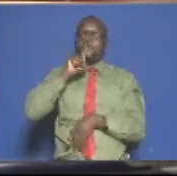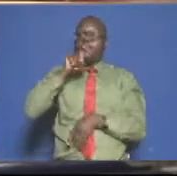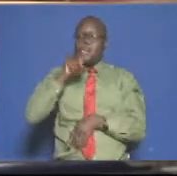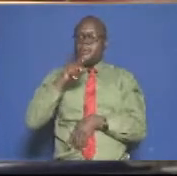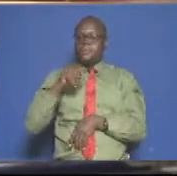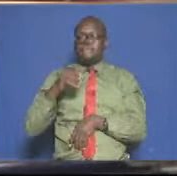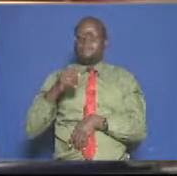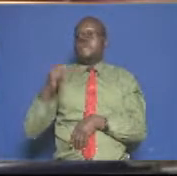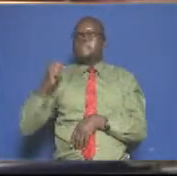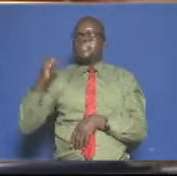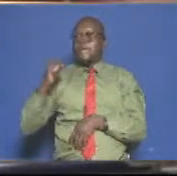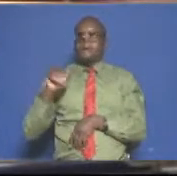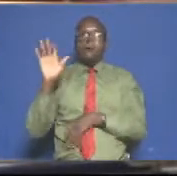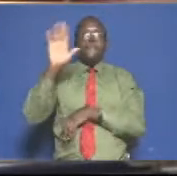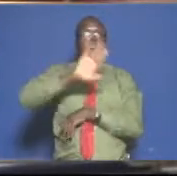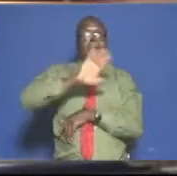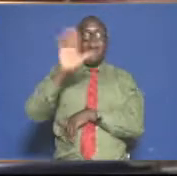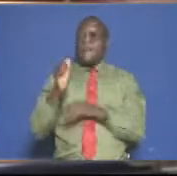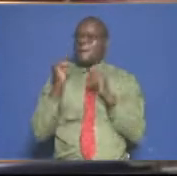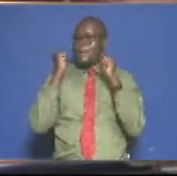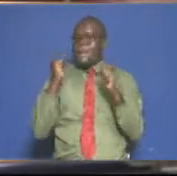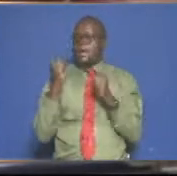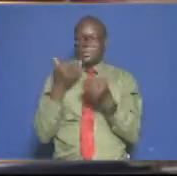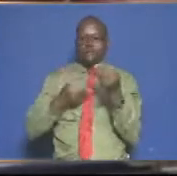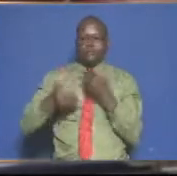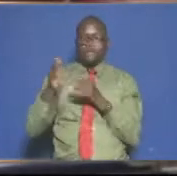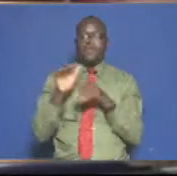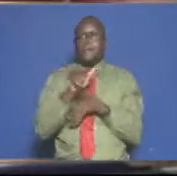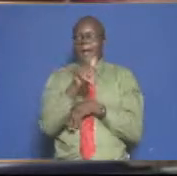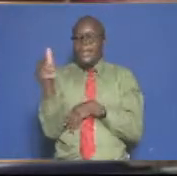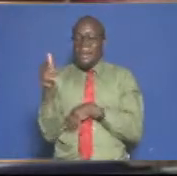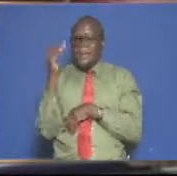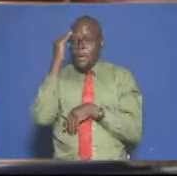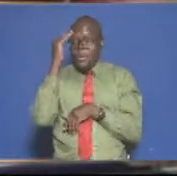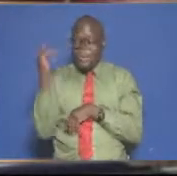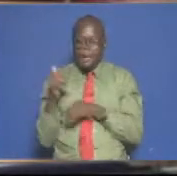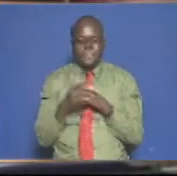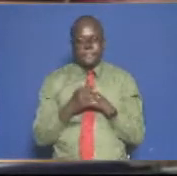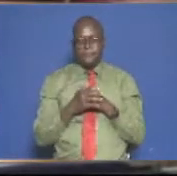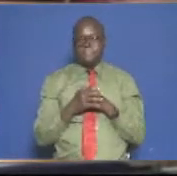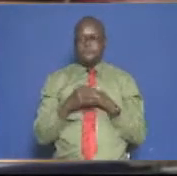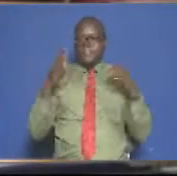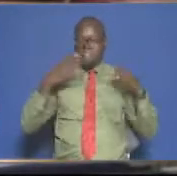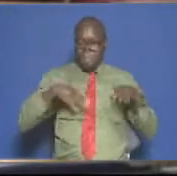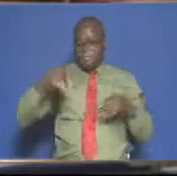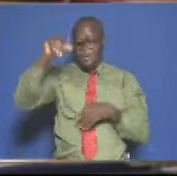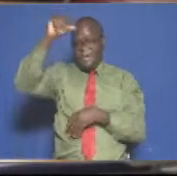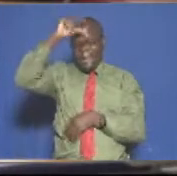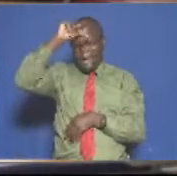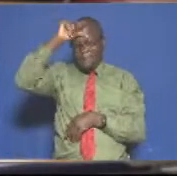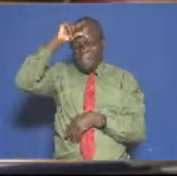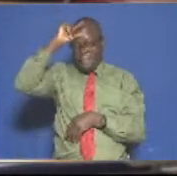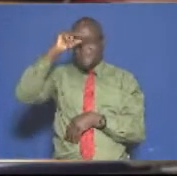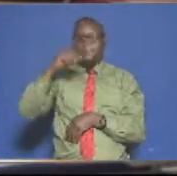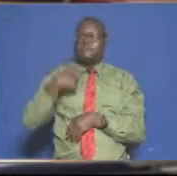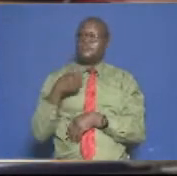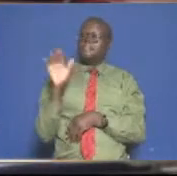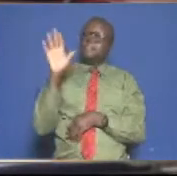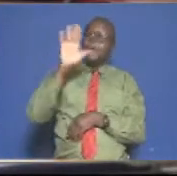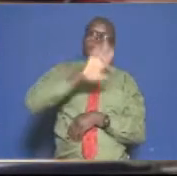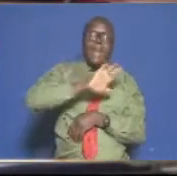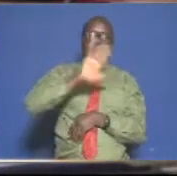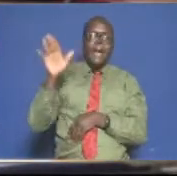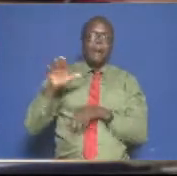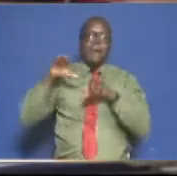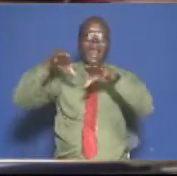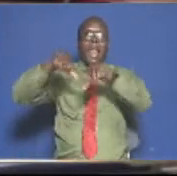of NAC, it was very difficult to interact with anybody that side, the one who are in government, because remember, NAC had just